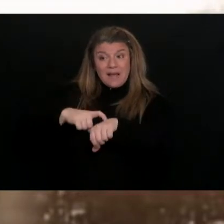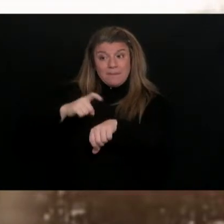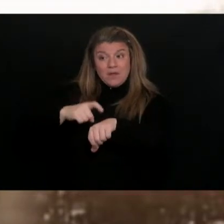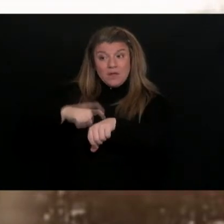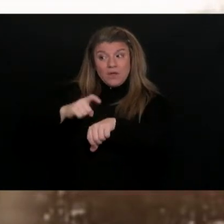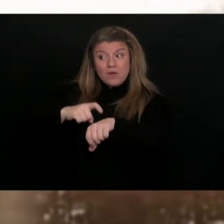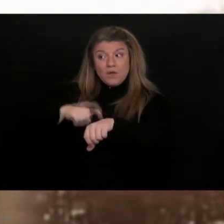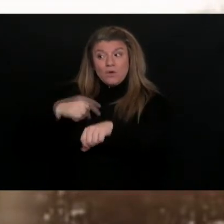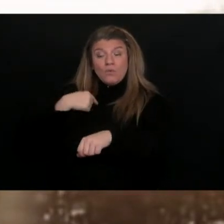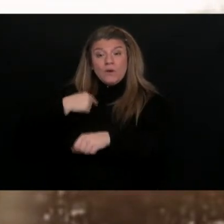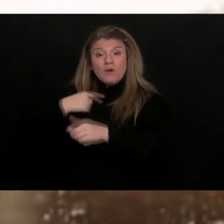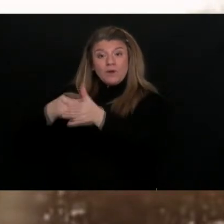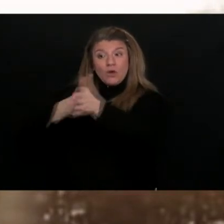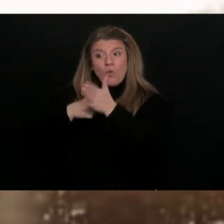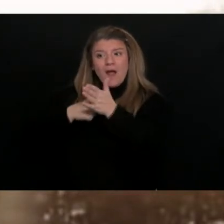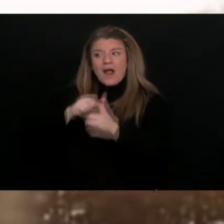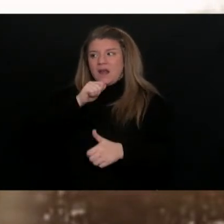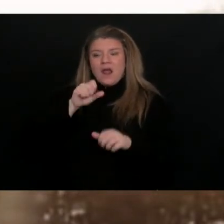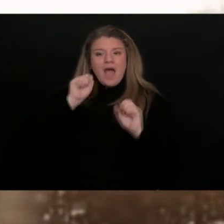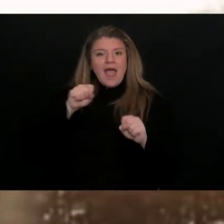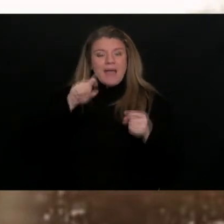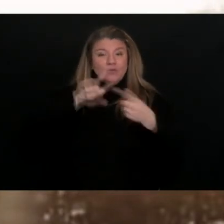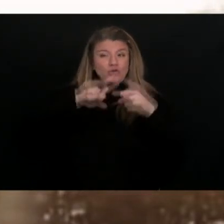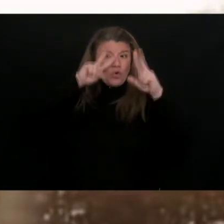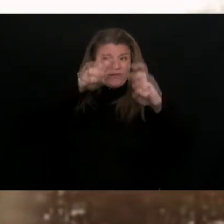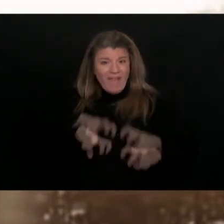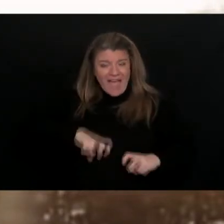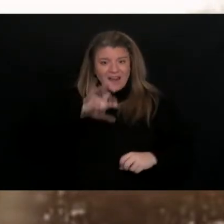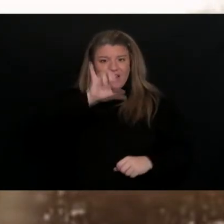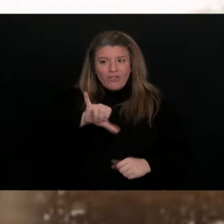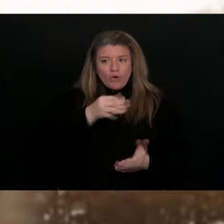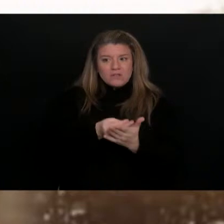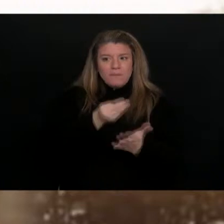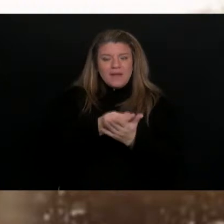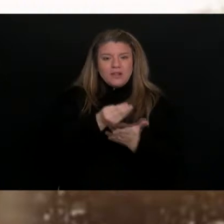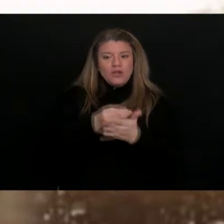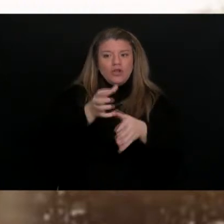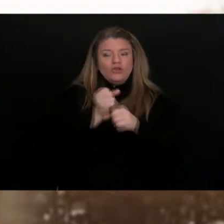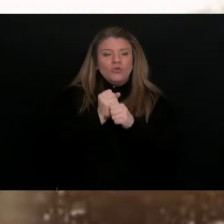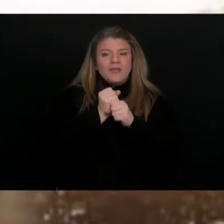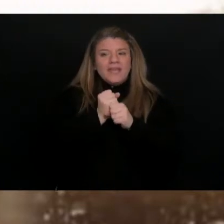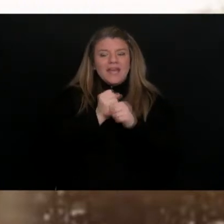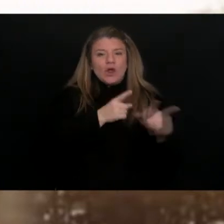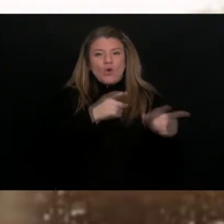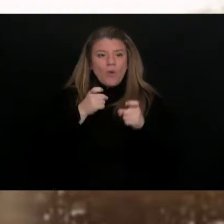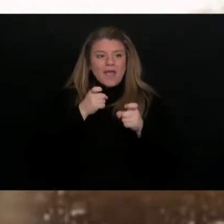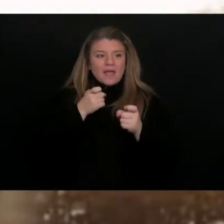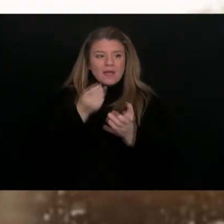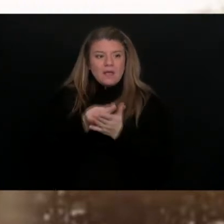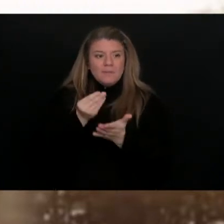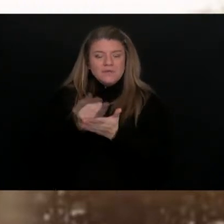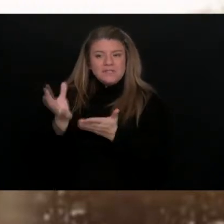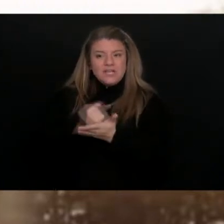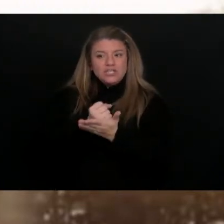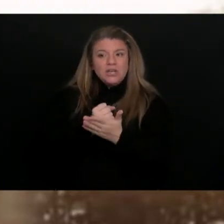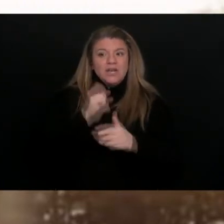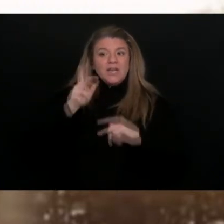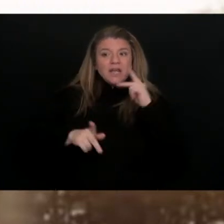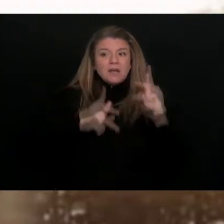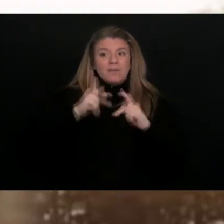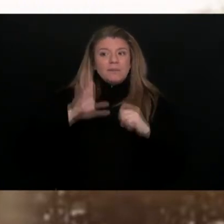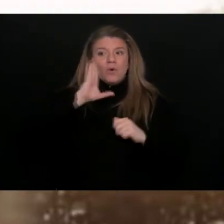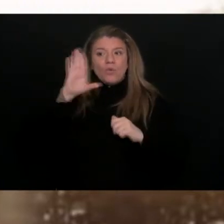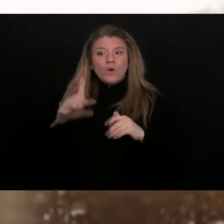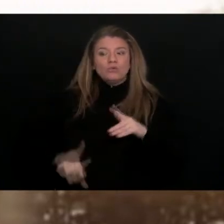without being able to vet those wages, to provide unemployment compensation benefits. For example, folks would show up with handwritten receipts